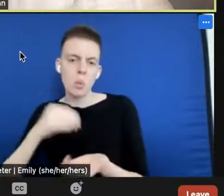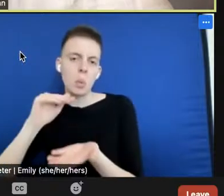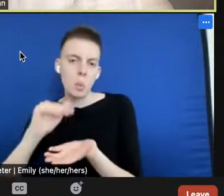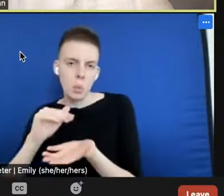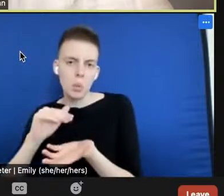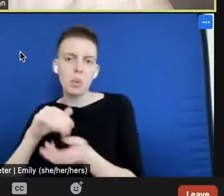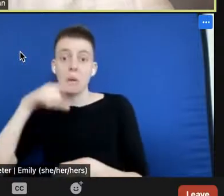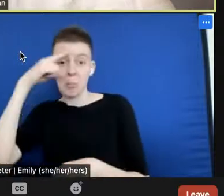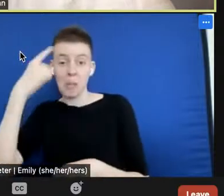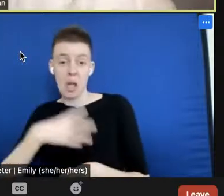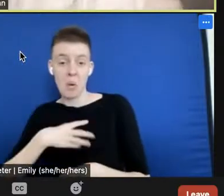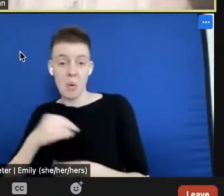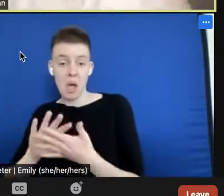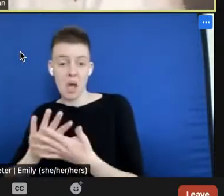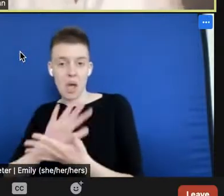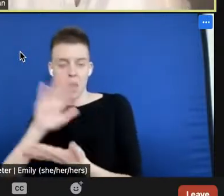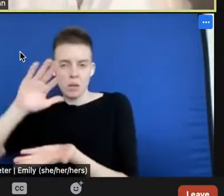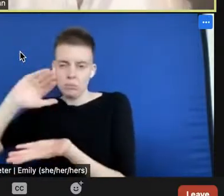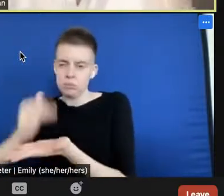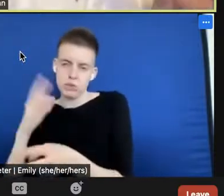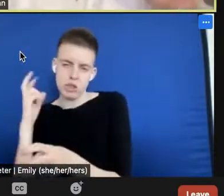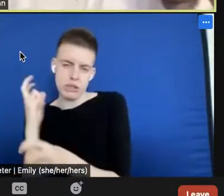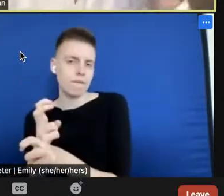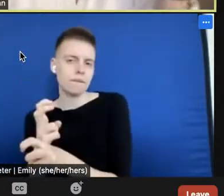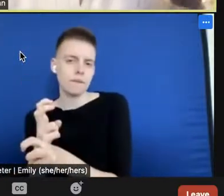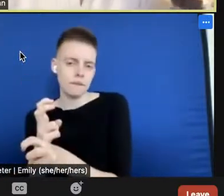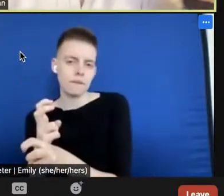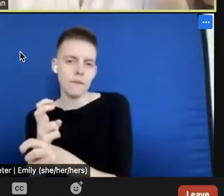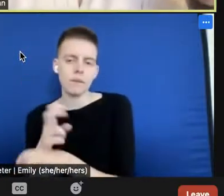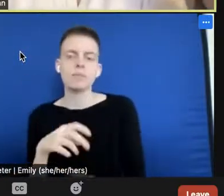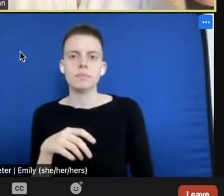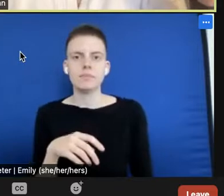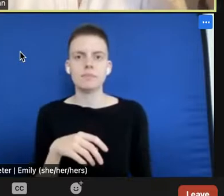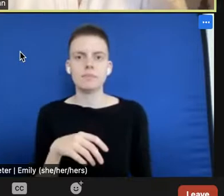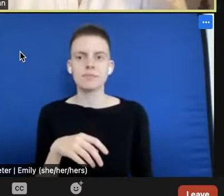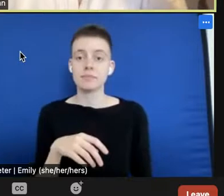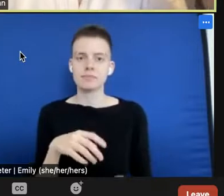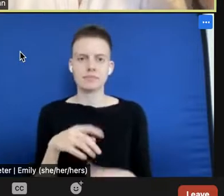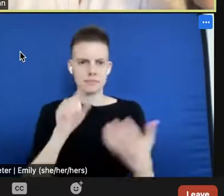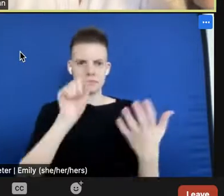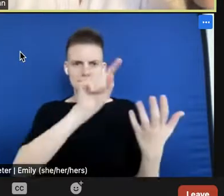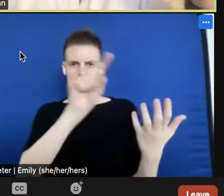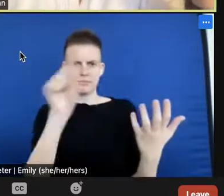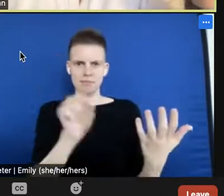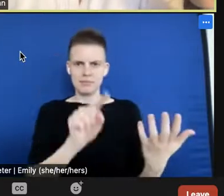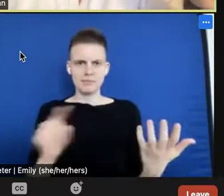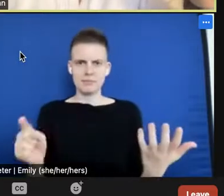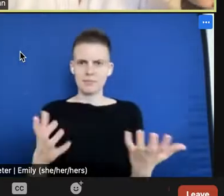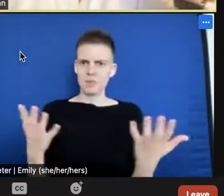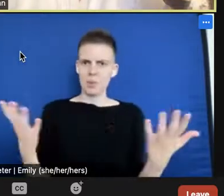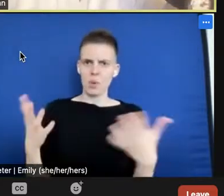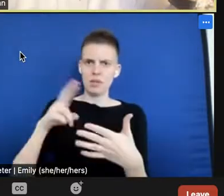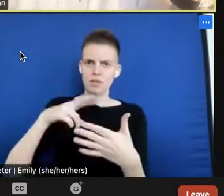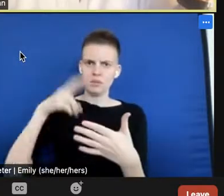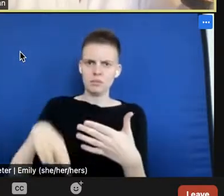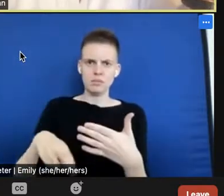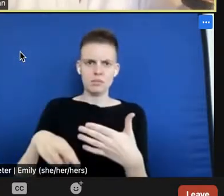all. So what we learned from this is that the go-to place is to look at